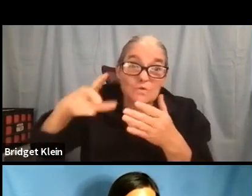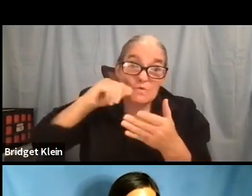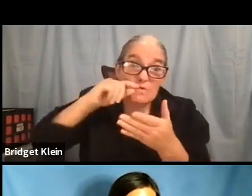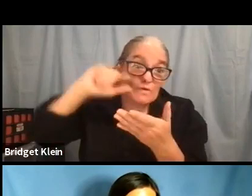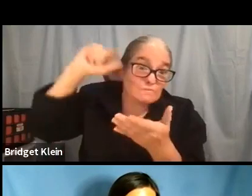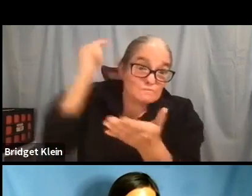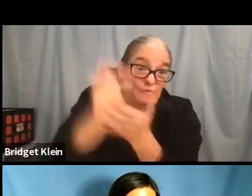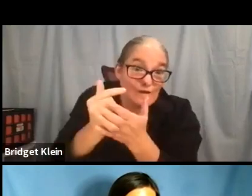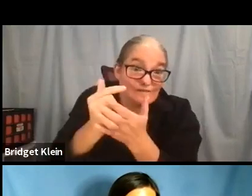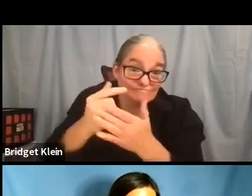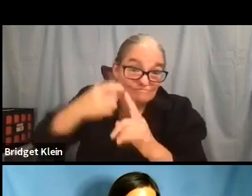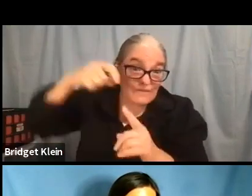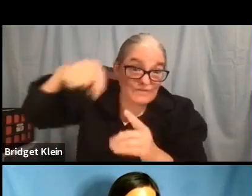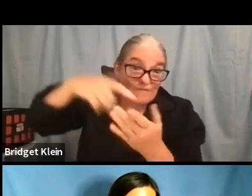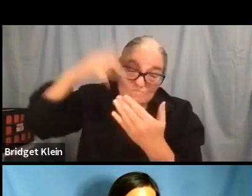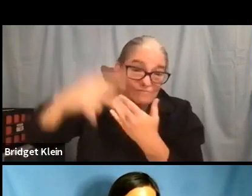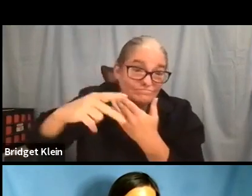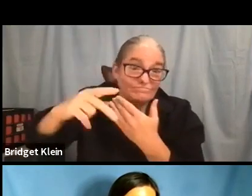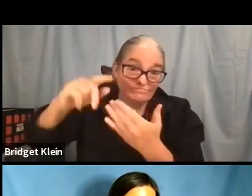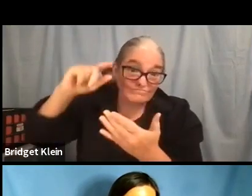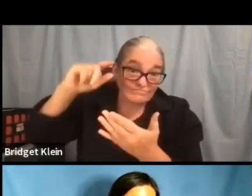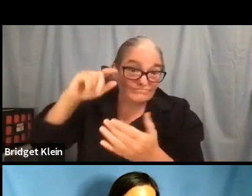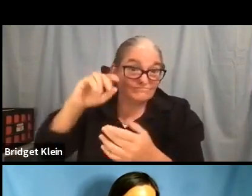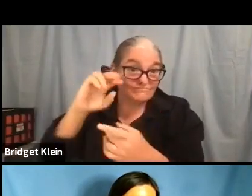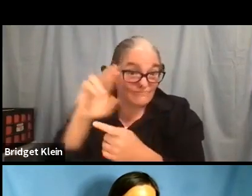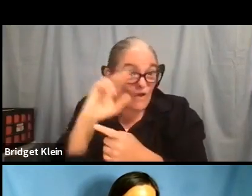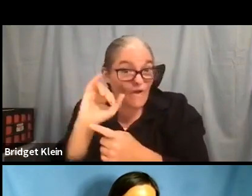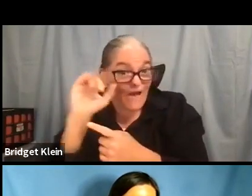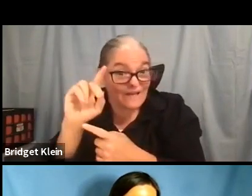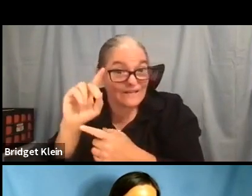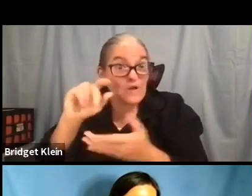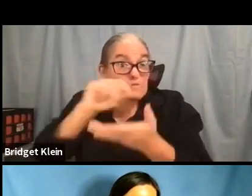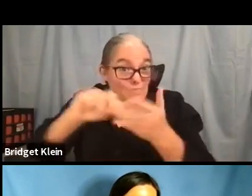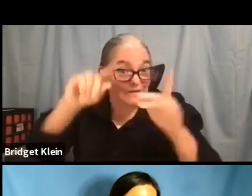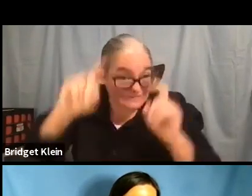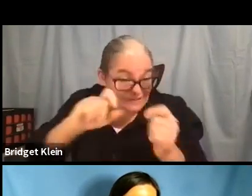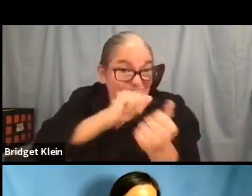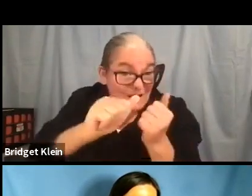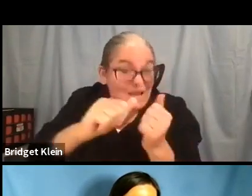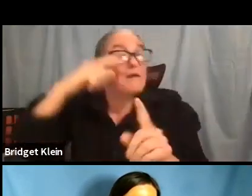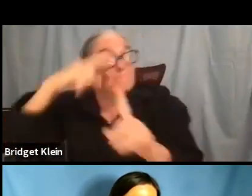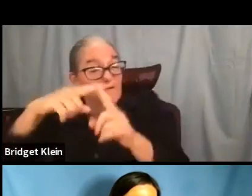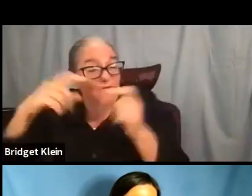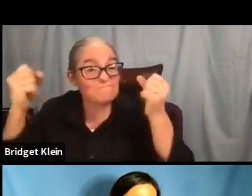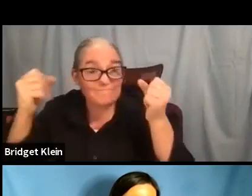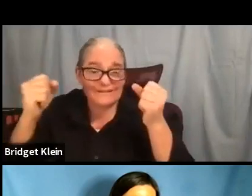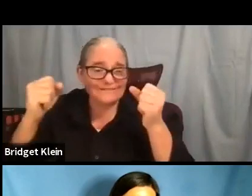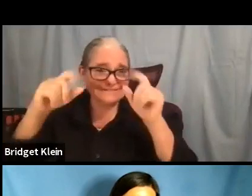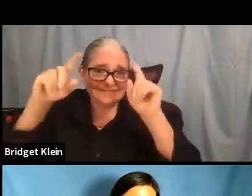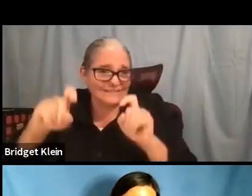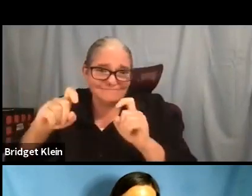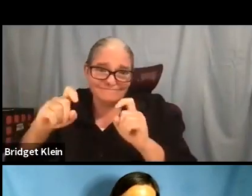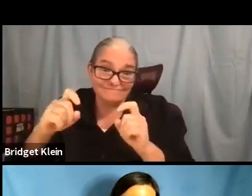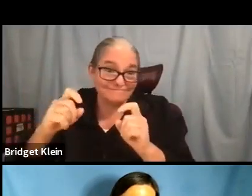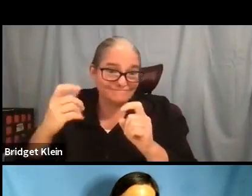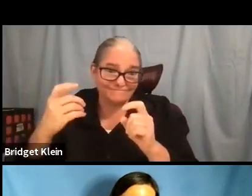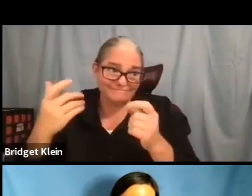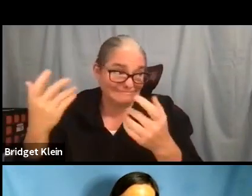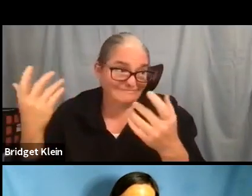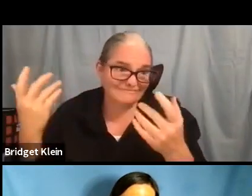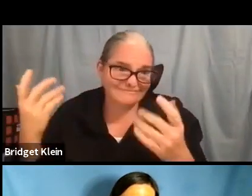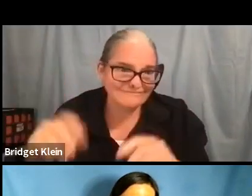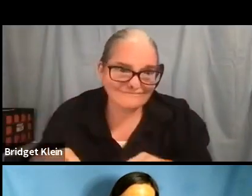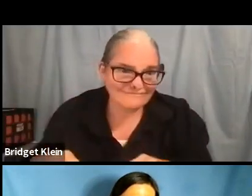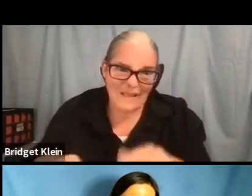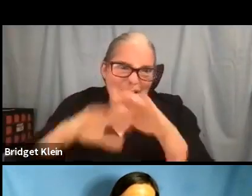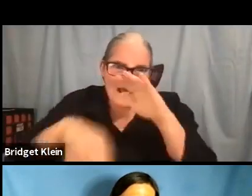sorry. Can I add something before you ask? Yes, absolutely. Because as part of the graduation requirements,